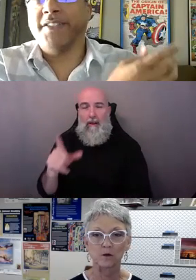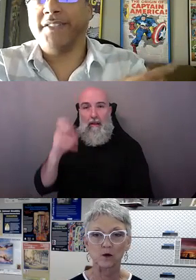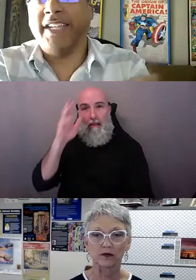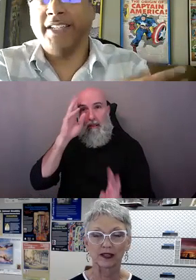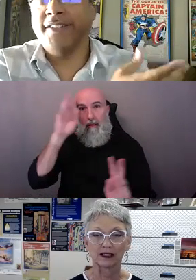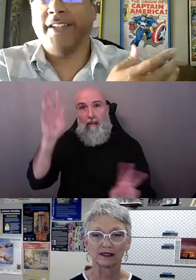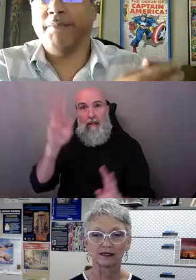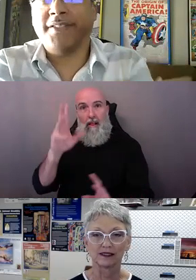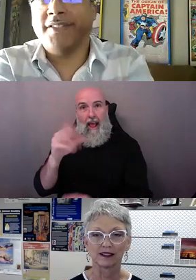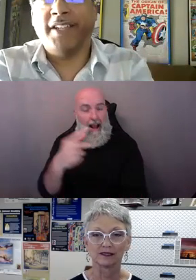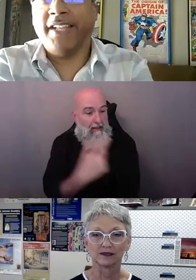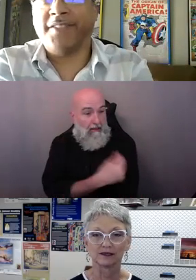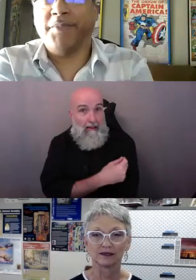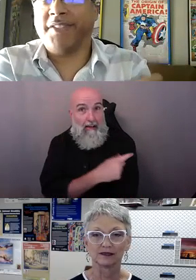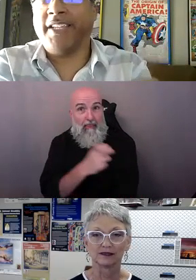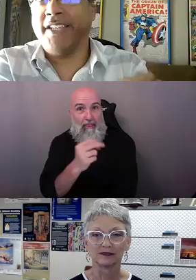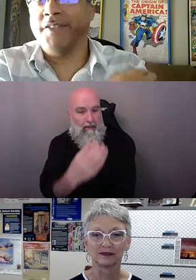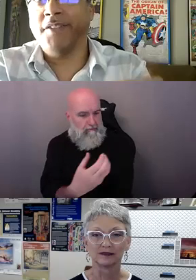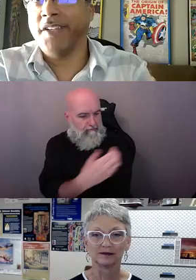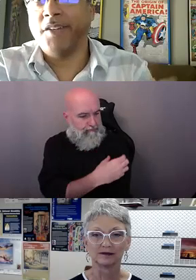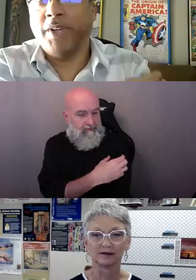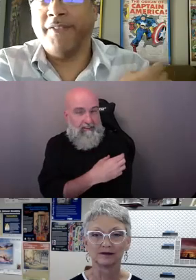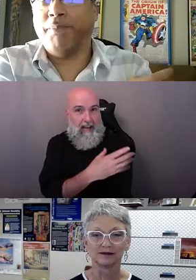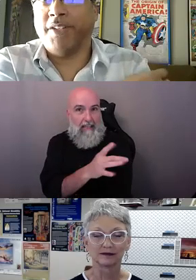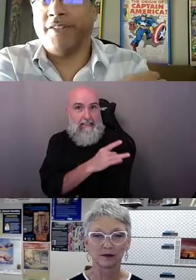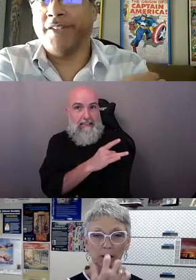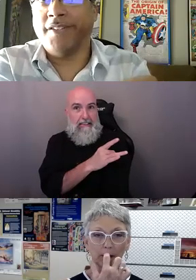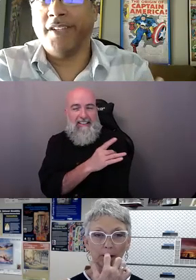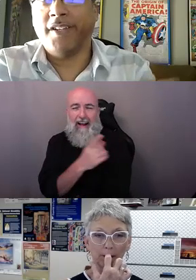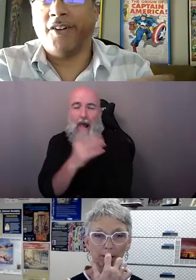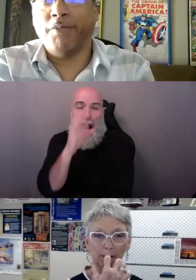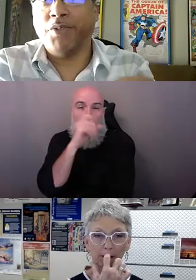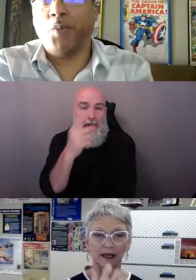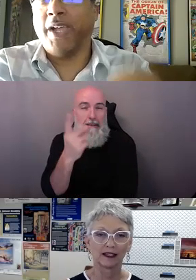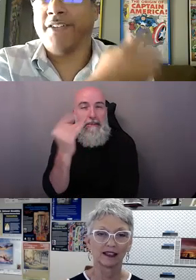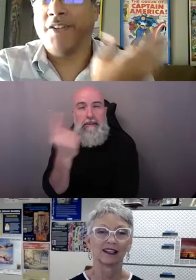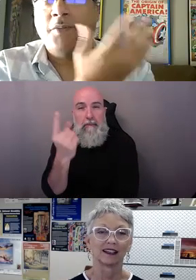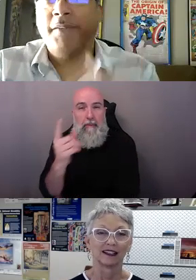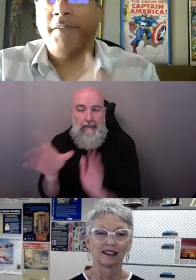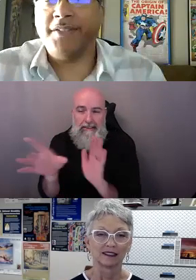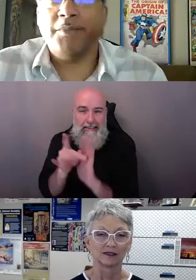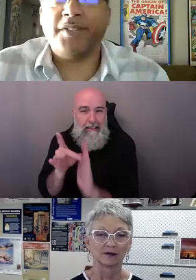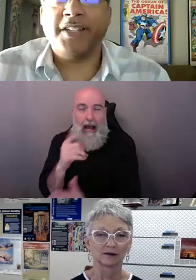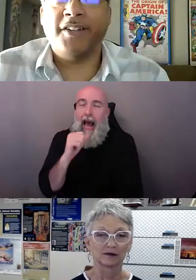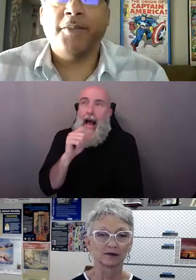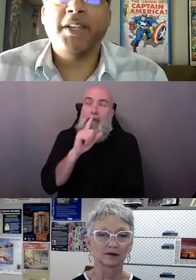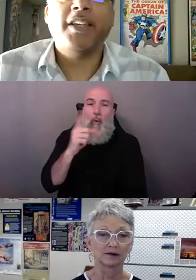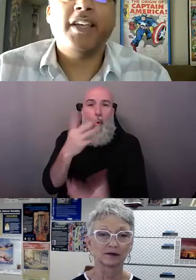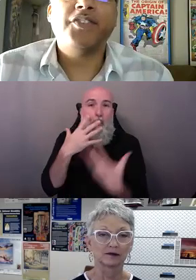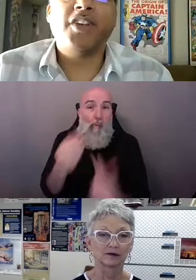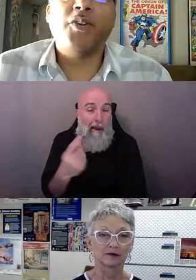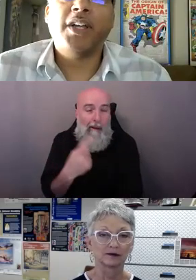arm and it's sticking. I'm guessing they had something sticky on whatever they put on, or it was wet, I don't know, but they made something stick to the